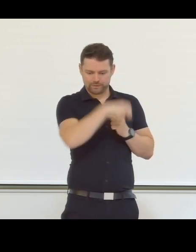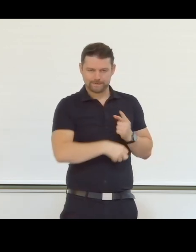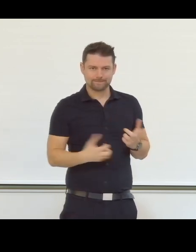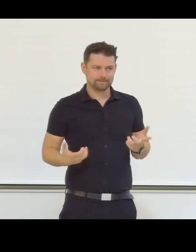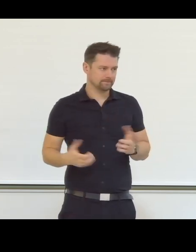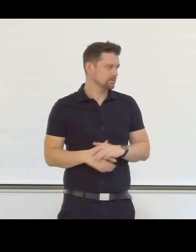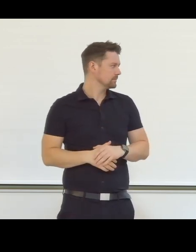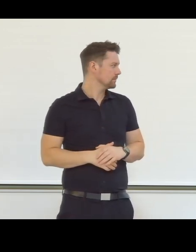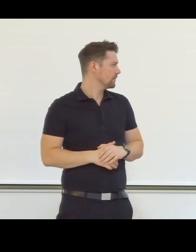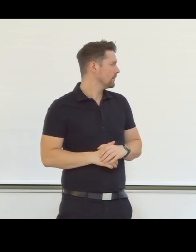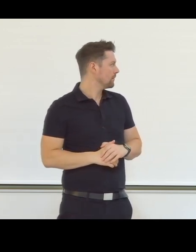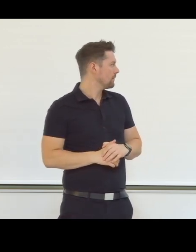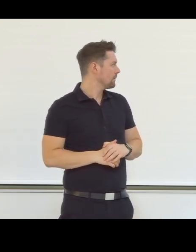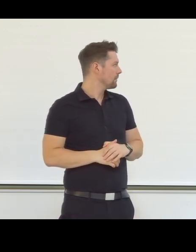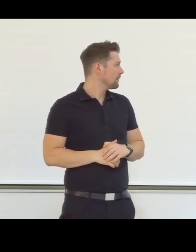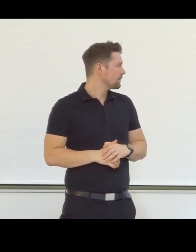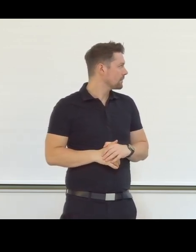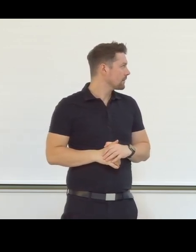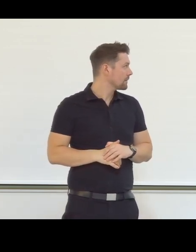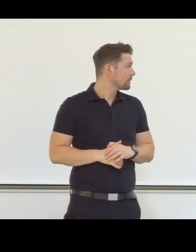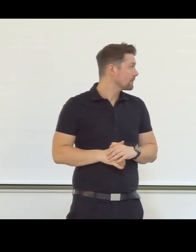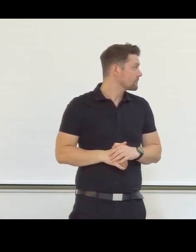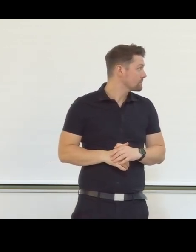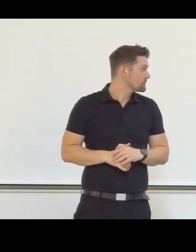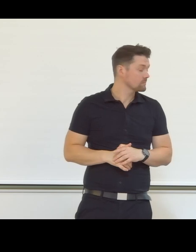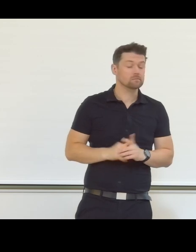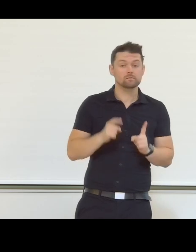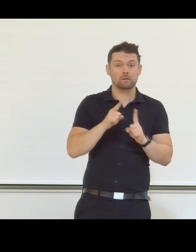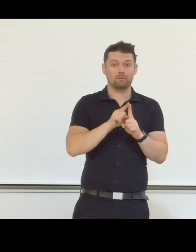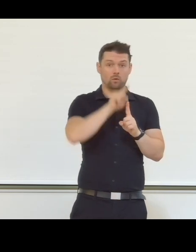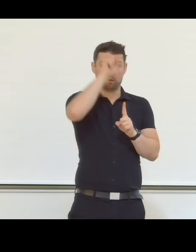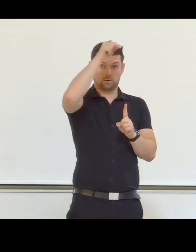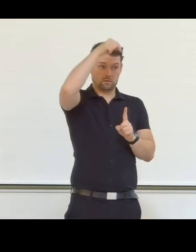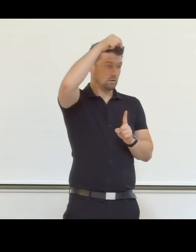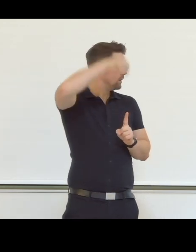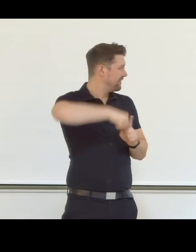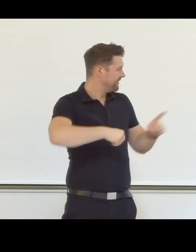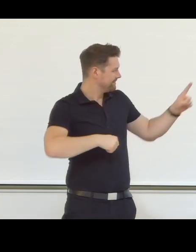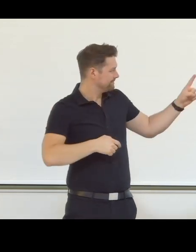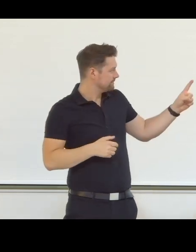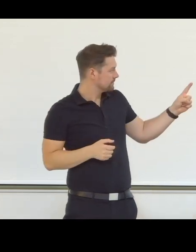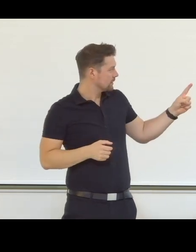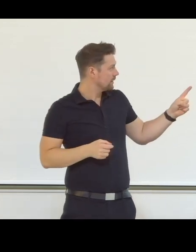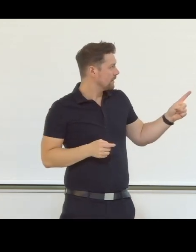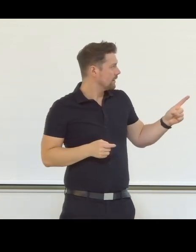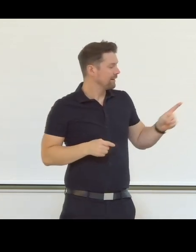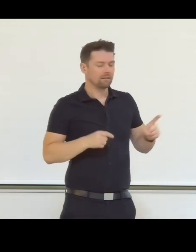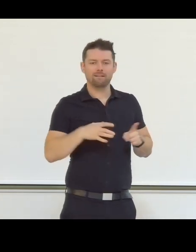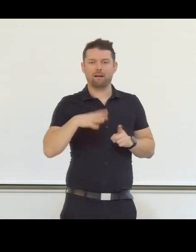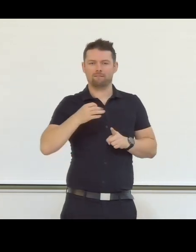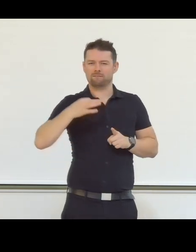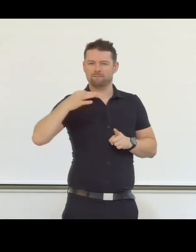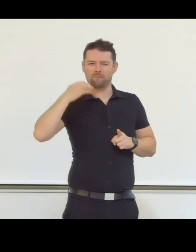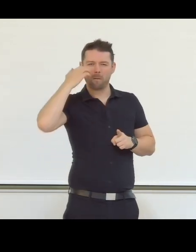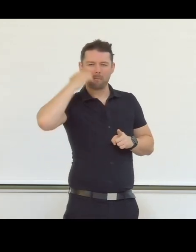What else do we have? For example, for getting from the upper story to the lower story, it's a bit difficult to see in this image, but there's this black